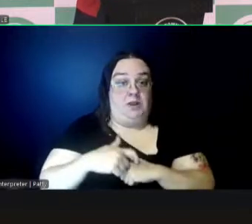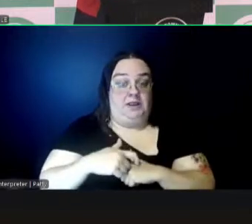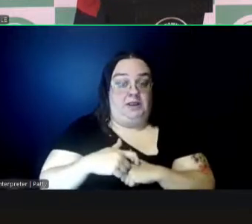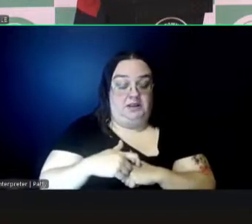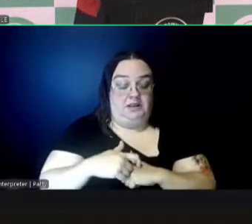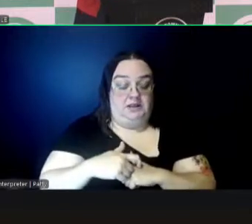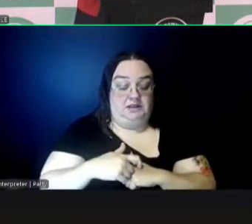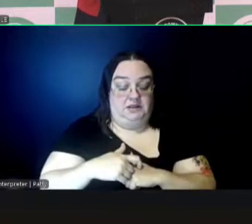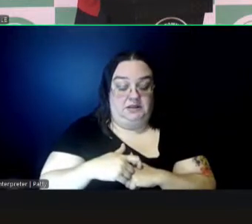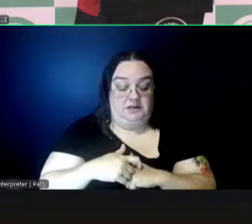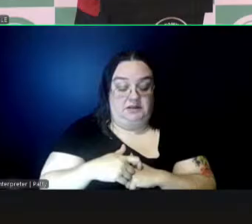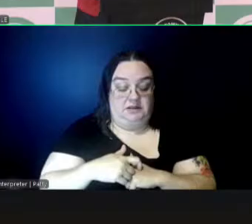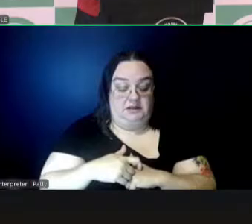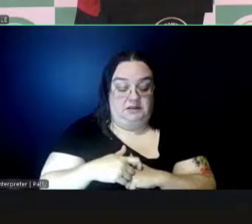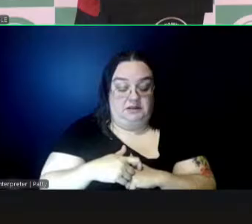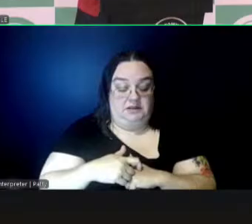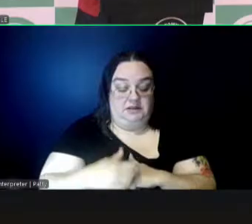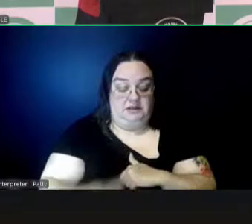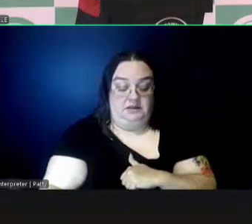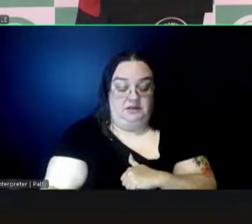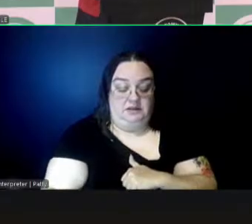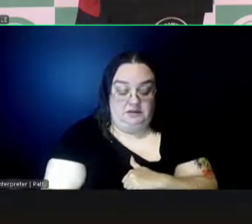we were told that